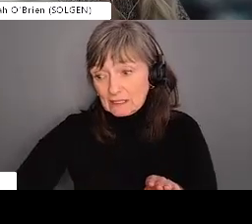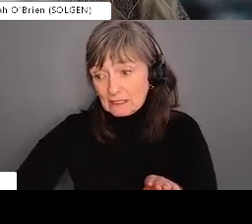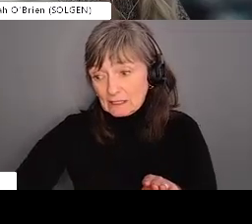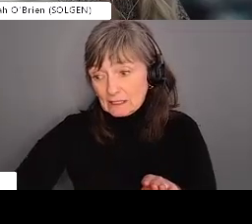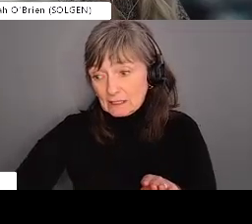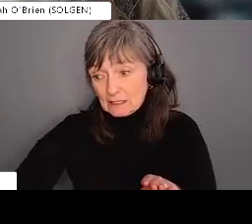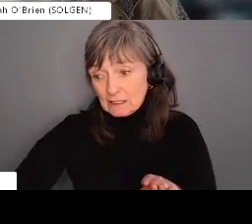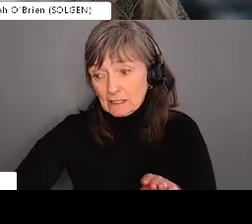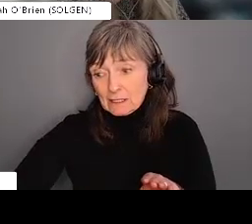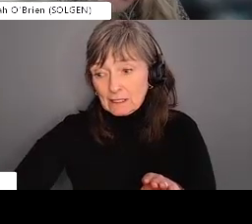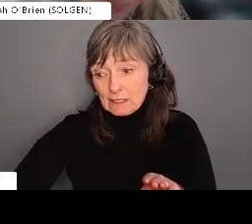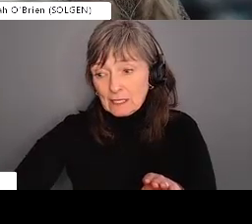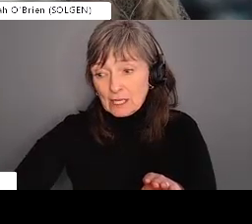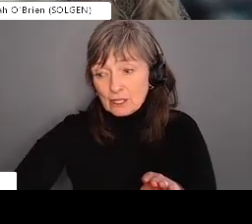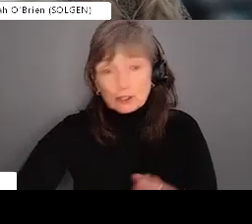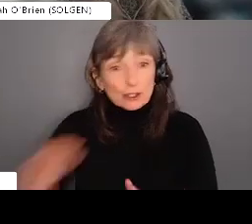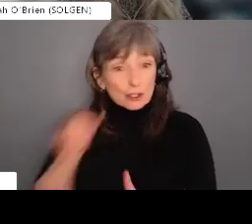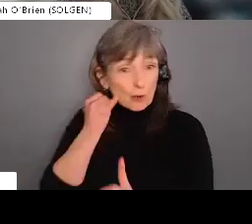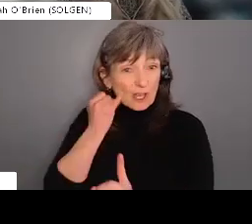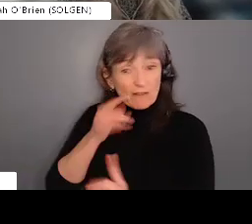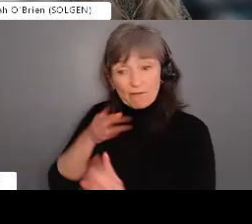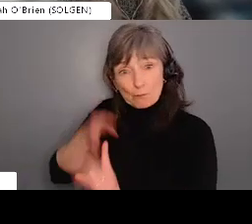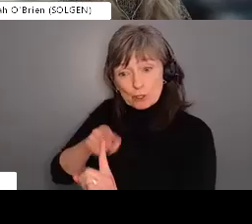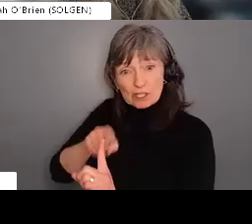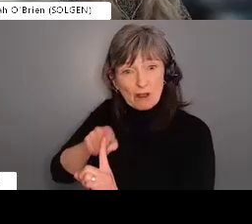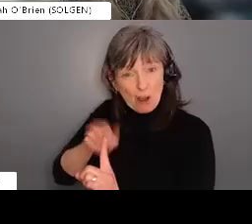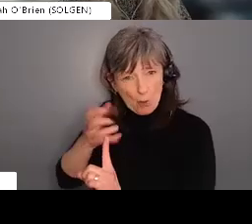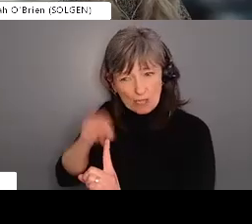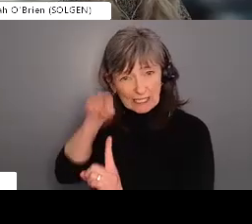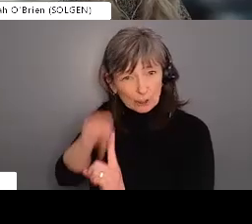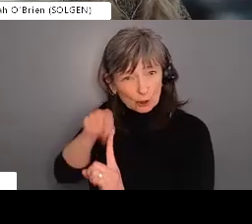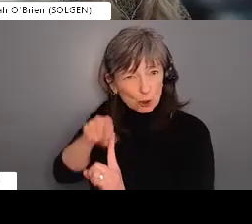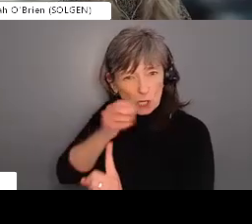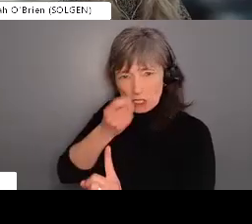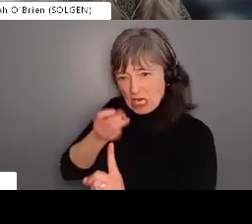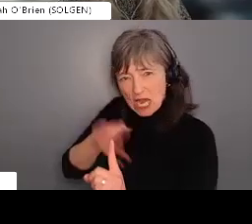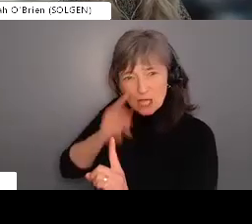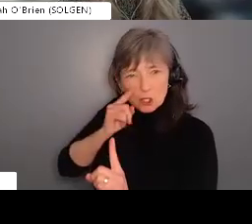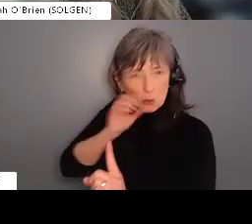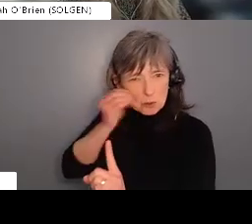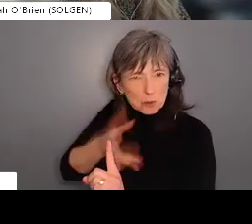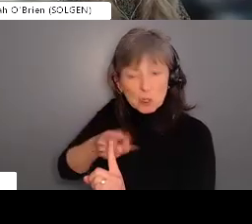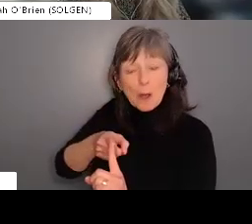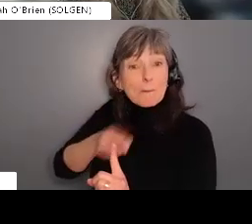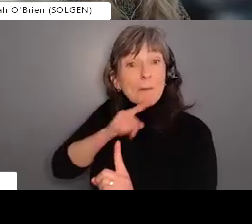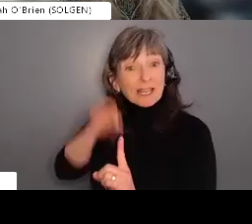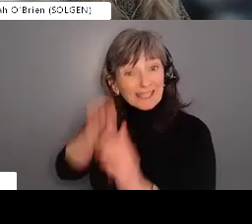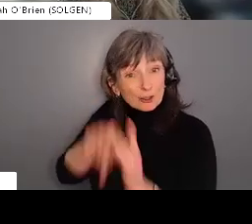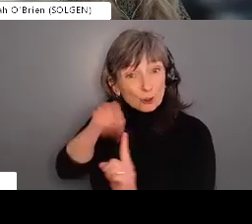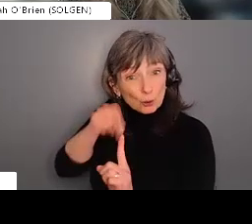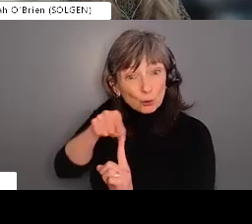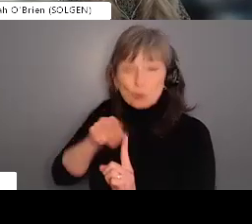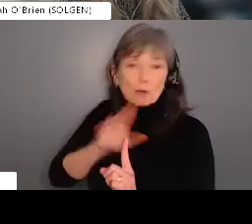the target. So even if it wasn't the two intimate partners, but